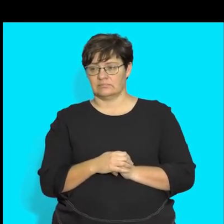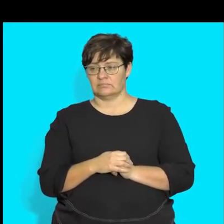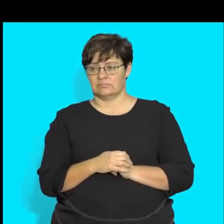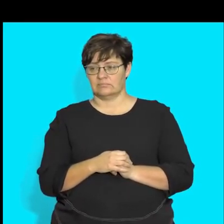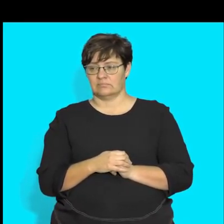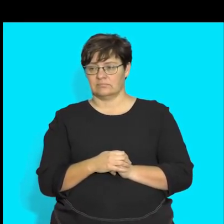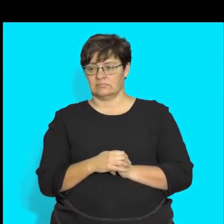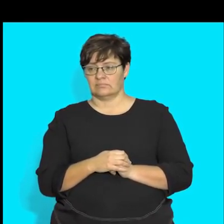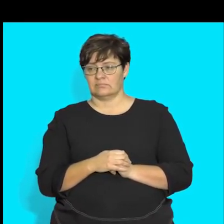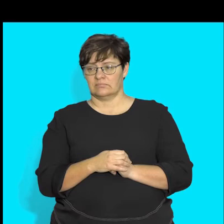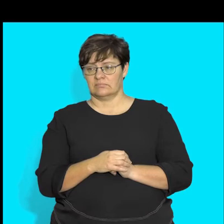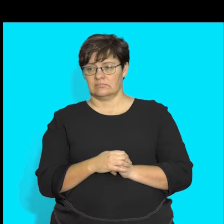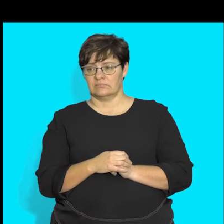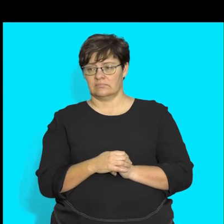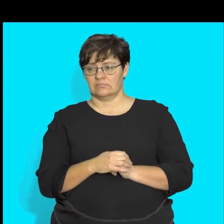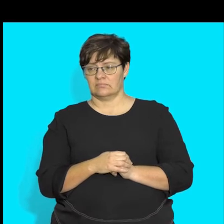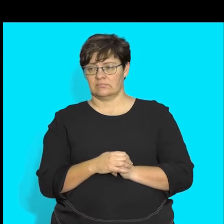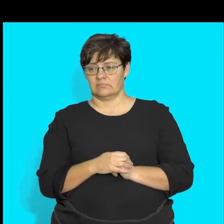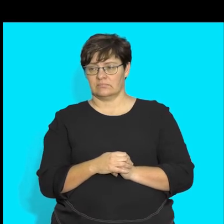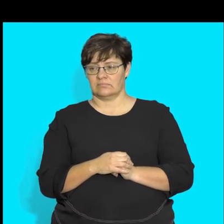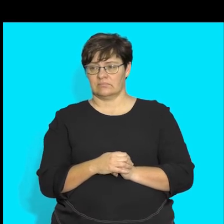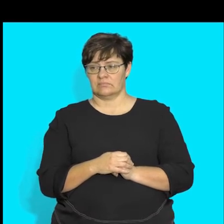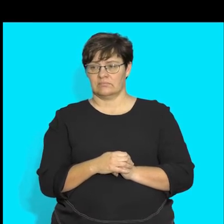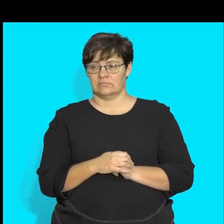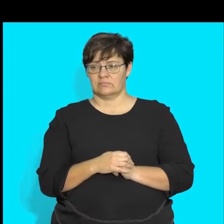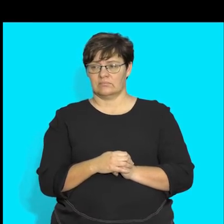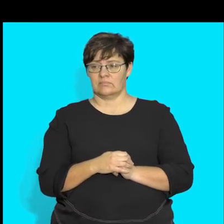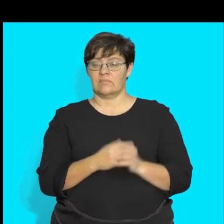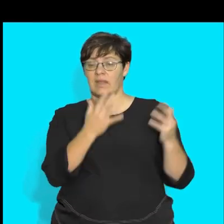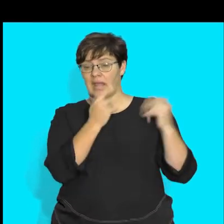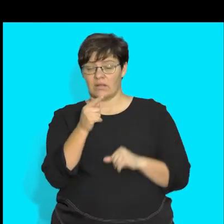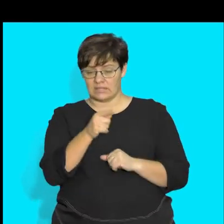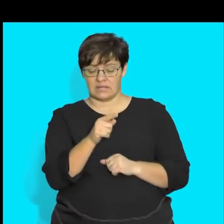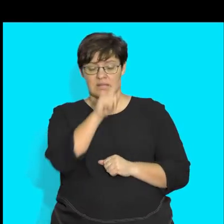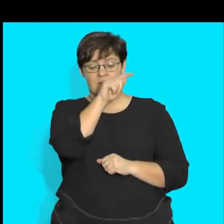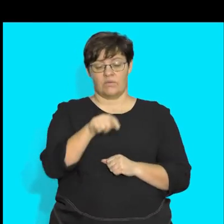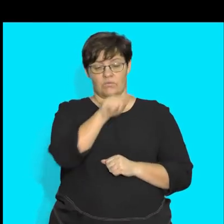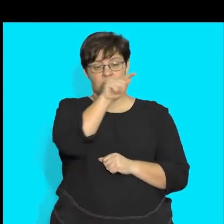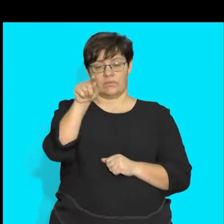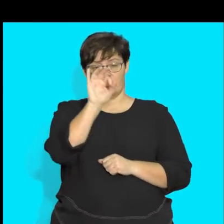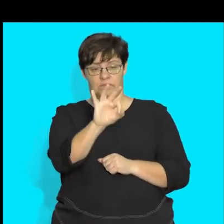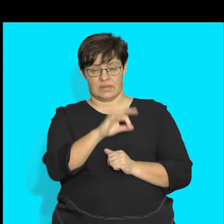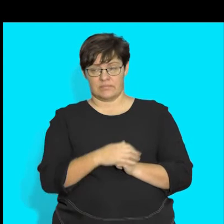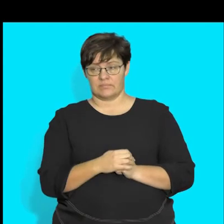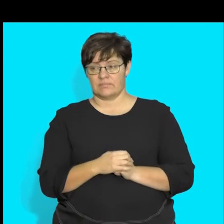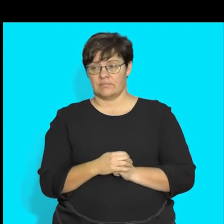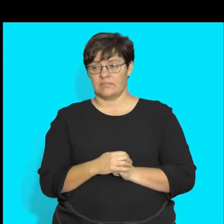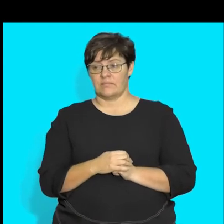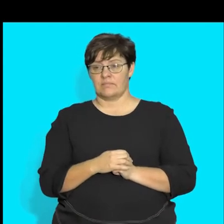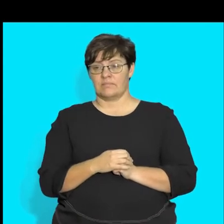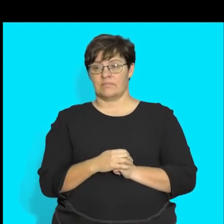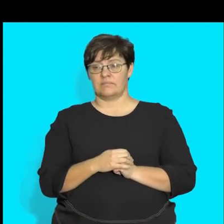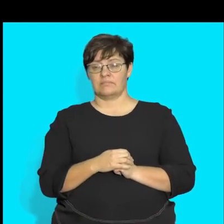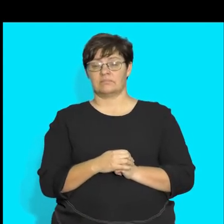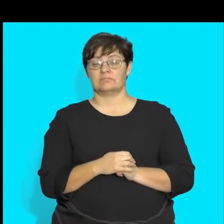back a slide there. Tan of 60, I calculated this. This is equal to the square root of 3. Is